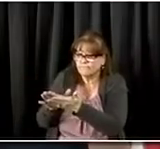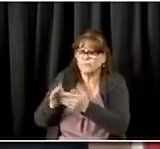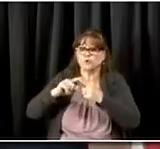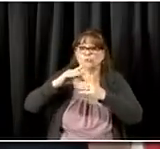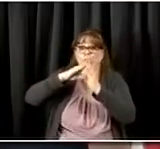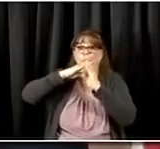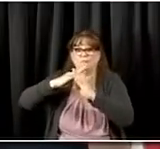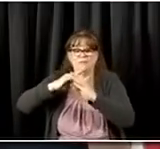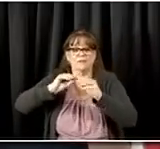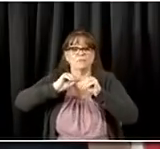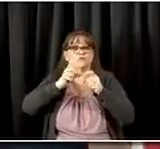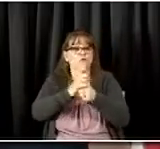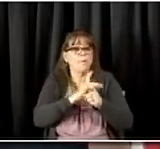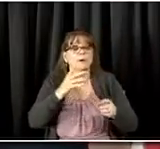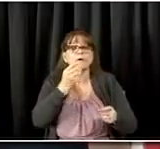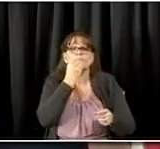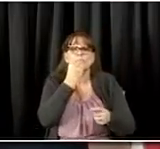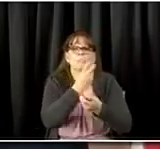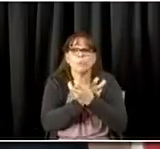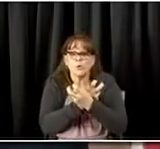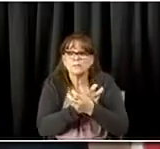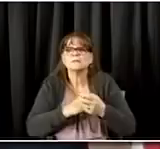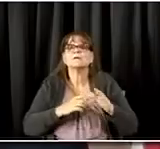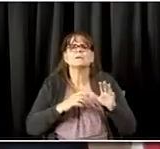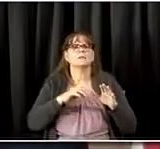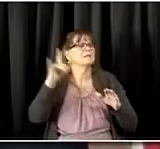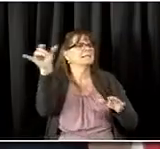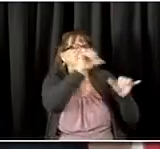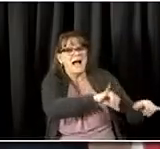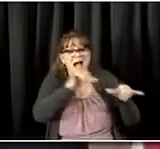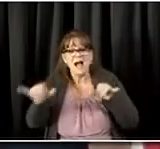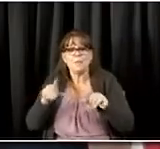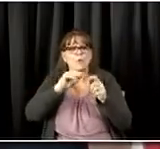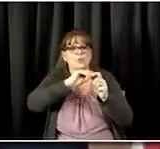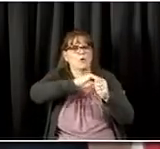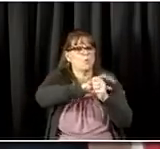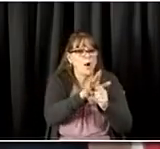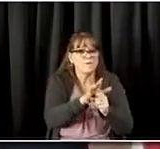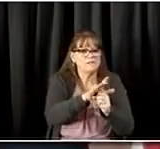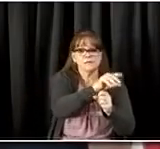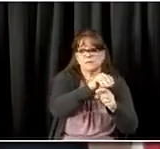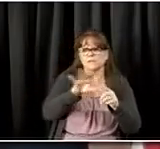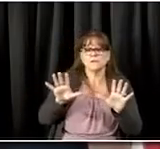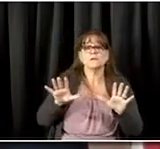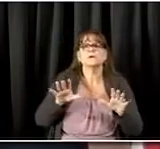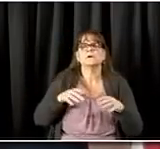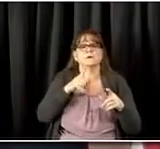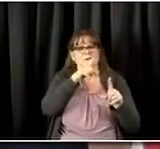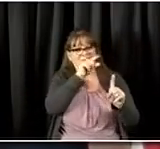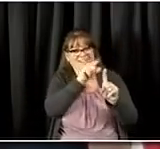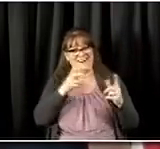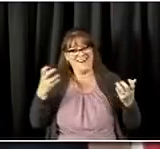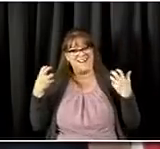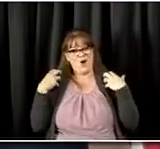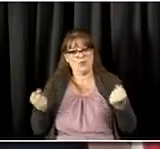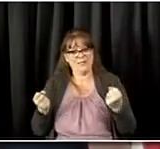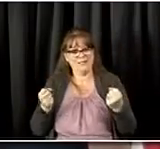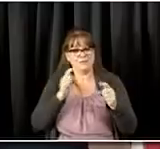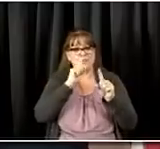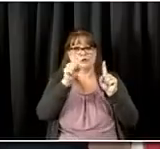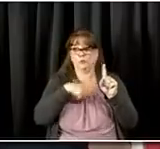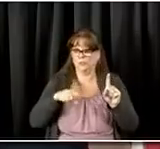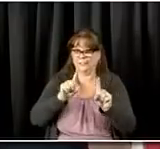but associated with physical proximity of customers. And of course, our businesses will, continue to follow the law,